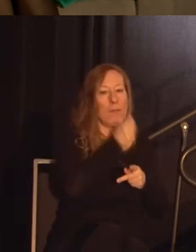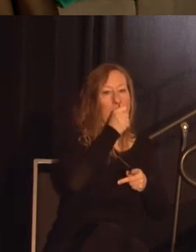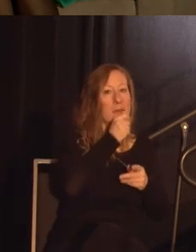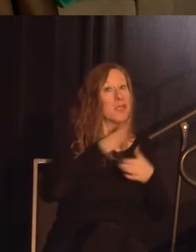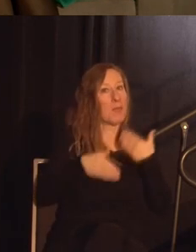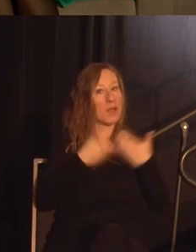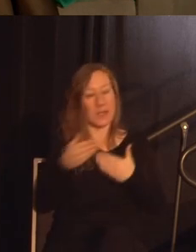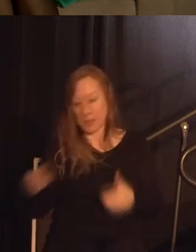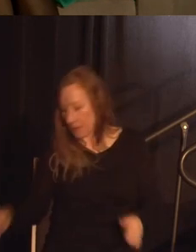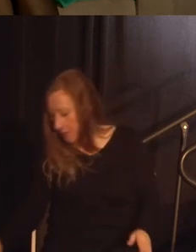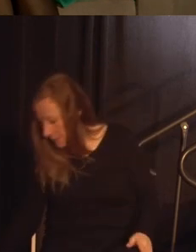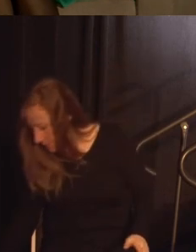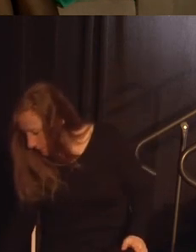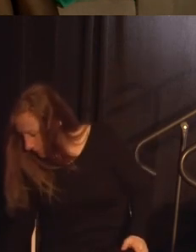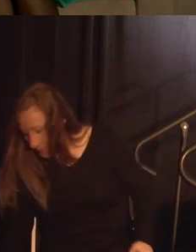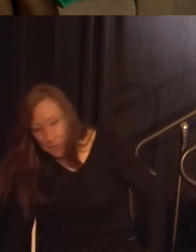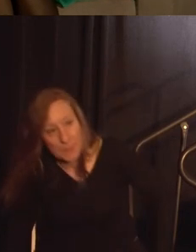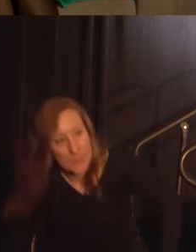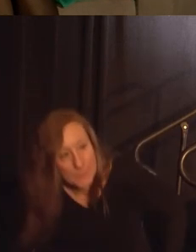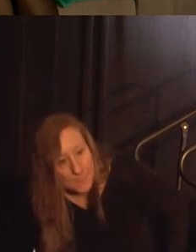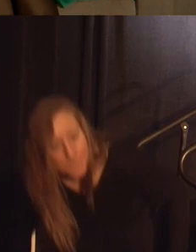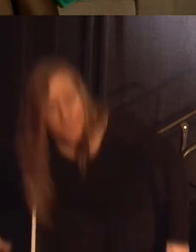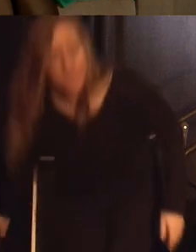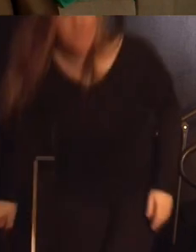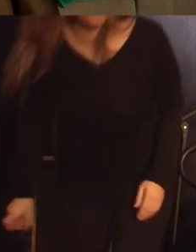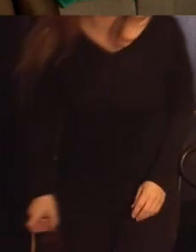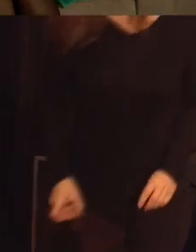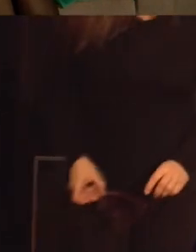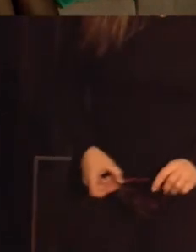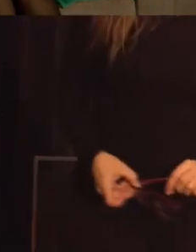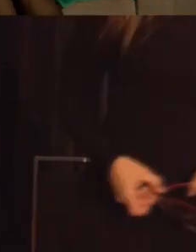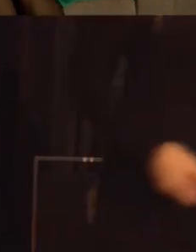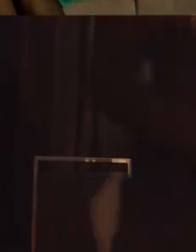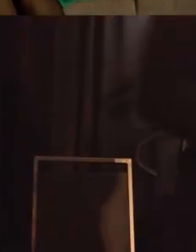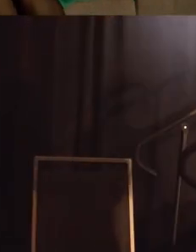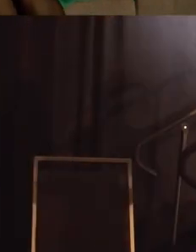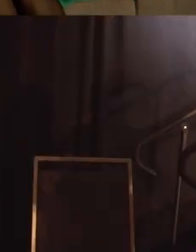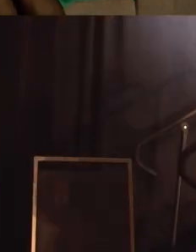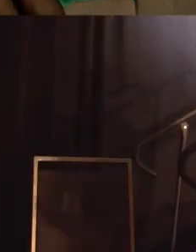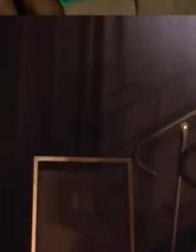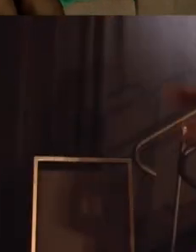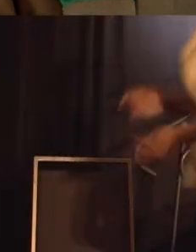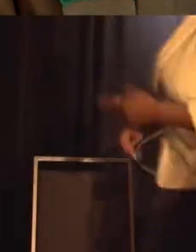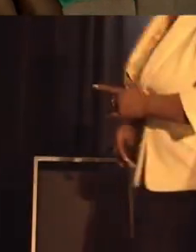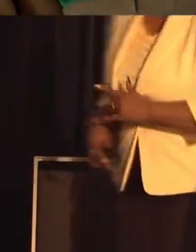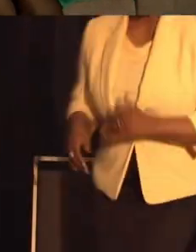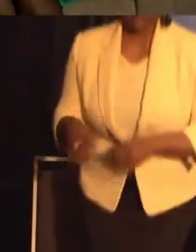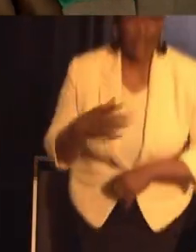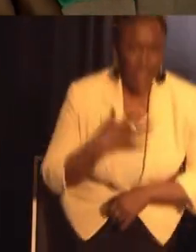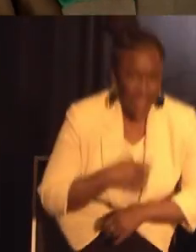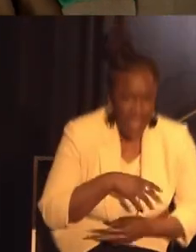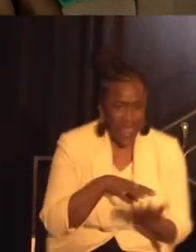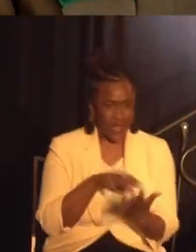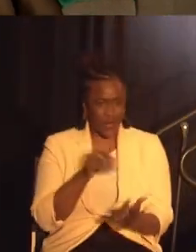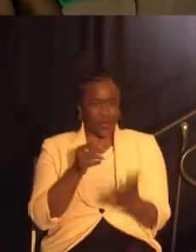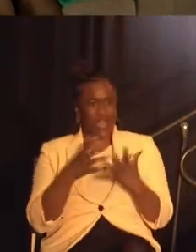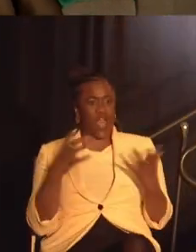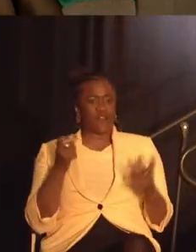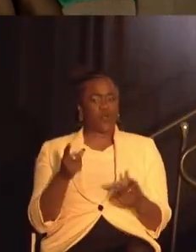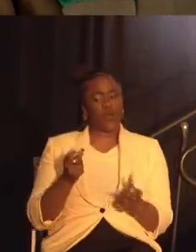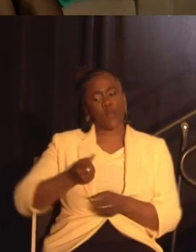me. Jane? I'm like learning a lot from you, Lindy. I'm just like, squirrel this away,